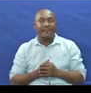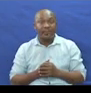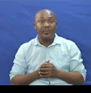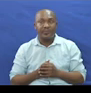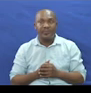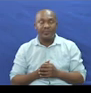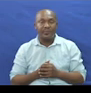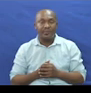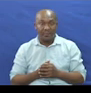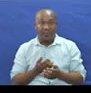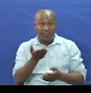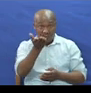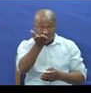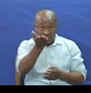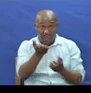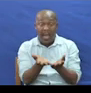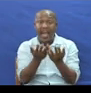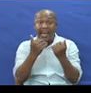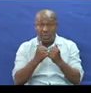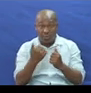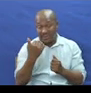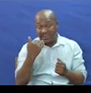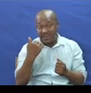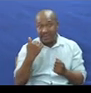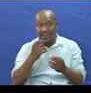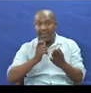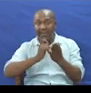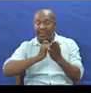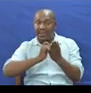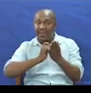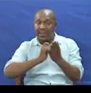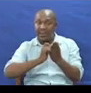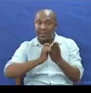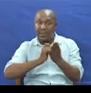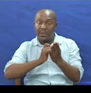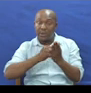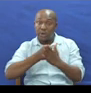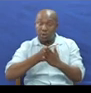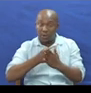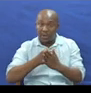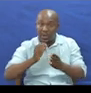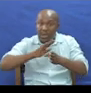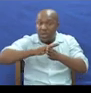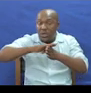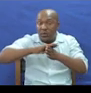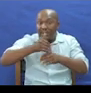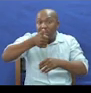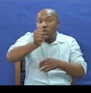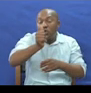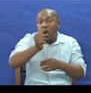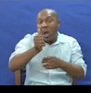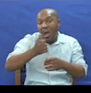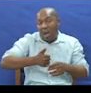Can you now tell a story by using your own words? Are you able to tell